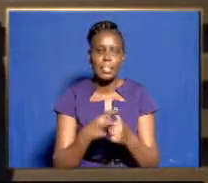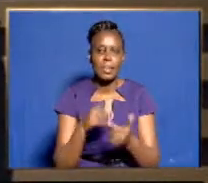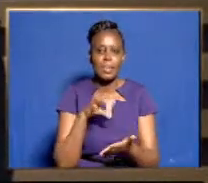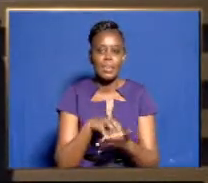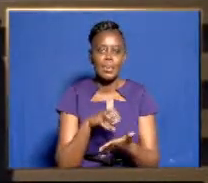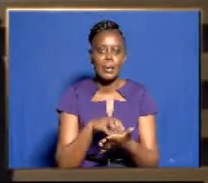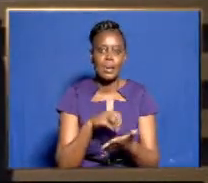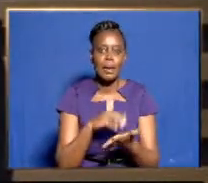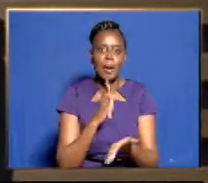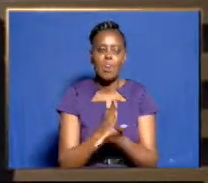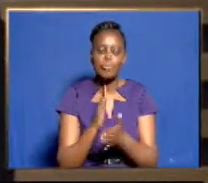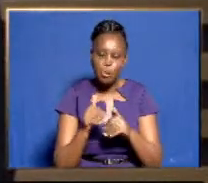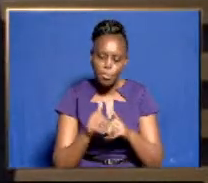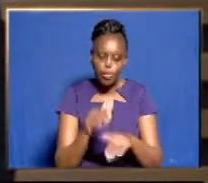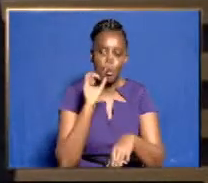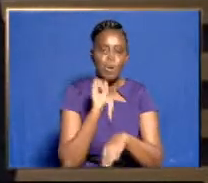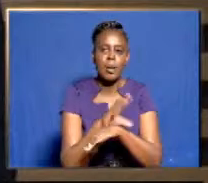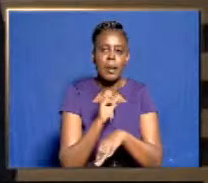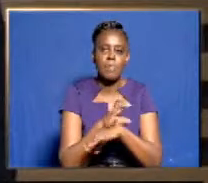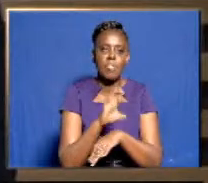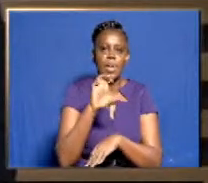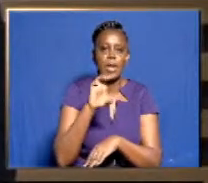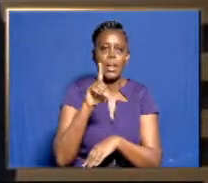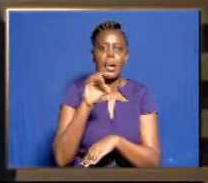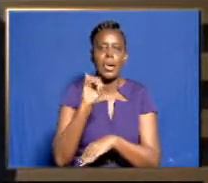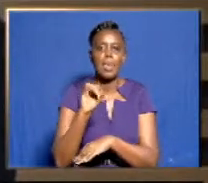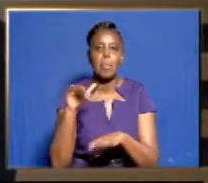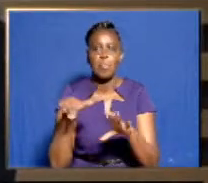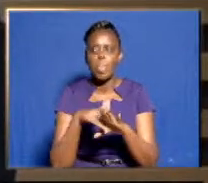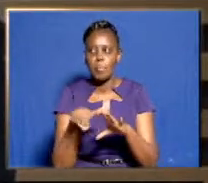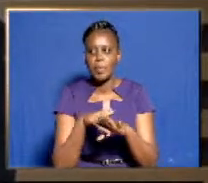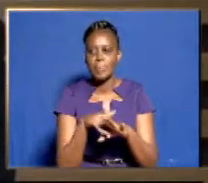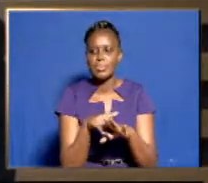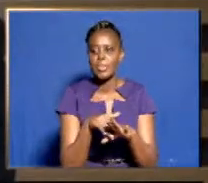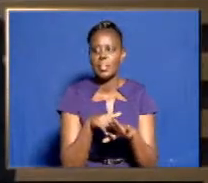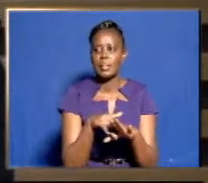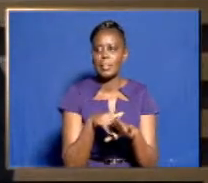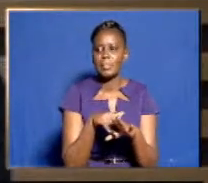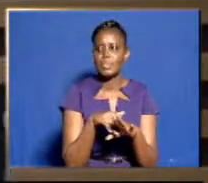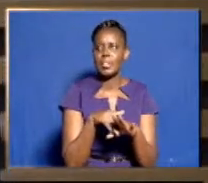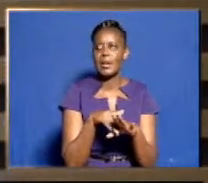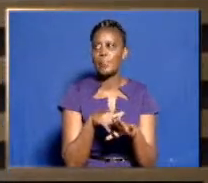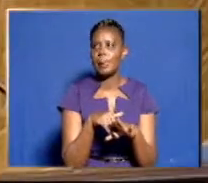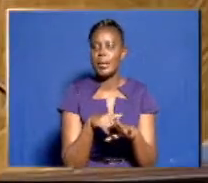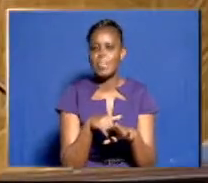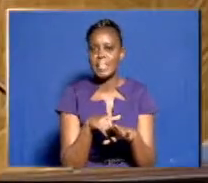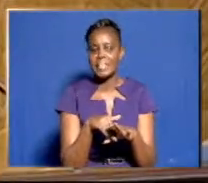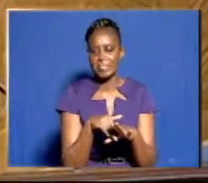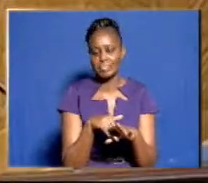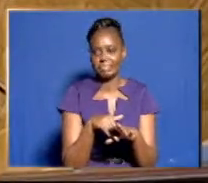actually follow the advice of Aldai members so that we walk out also. Thank you, Speaker.